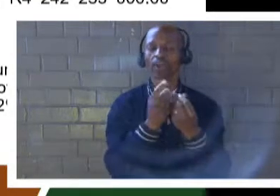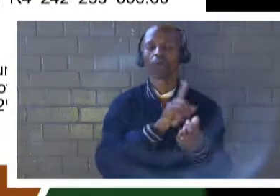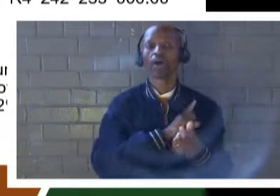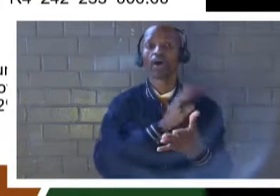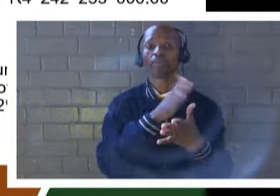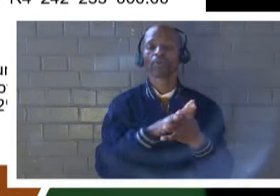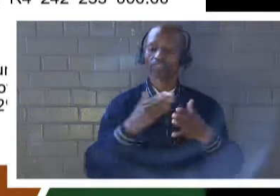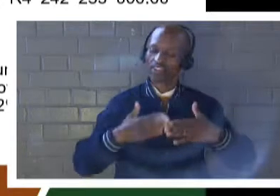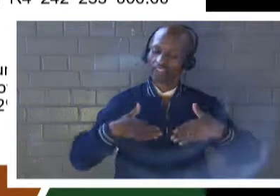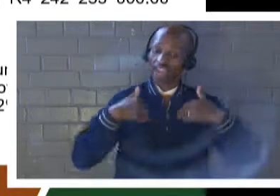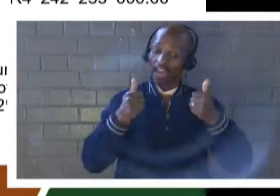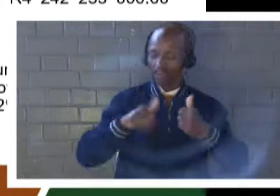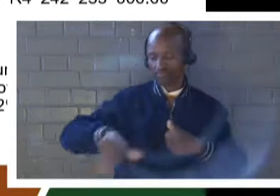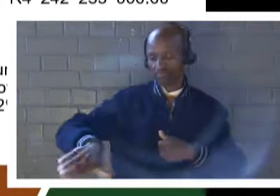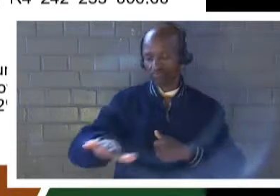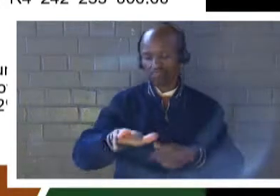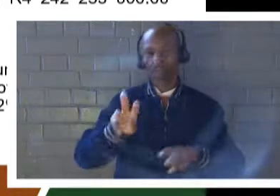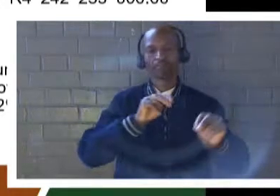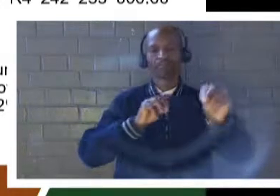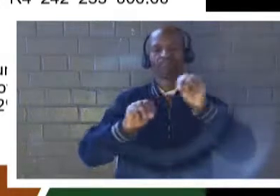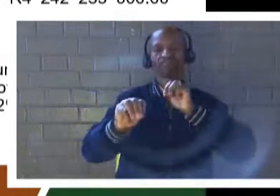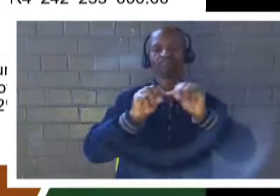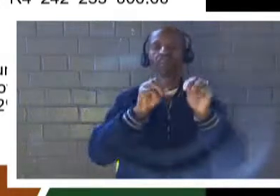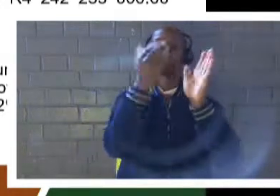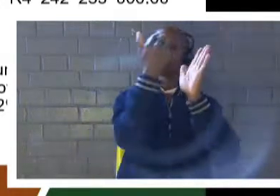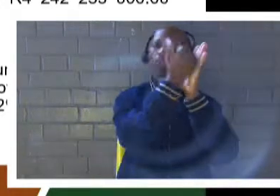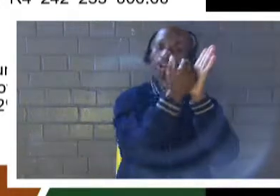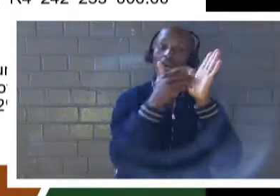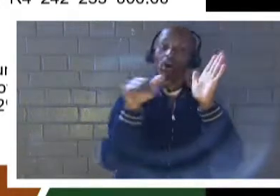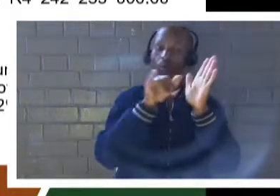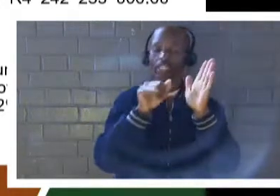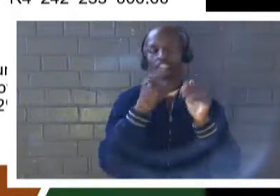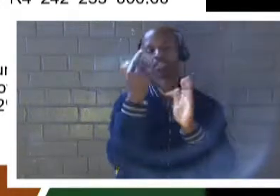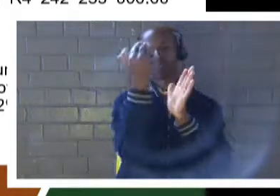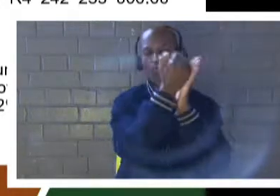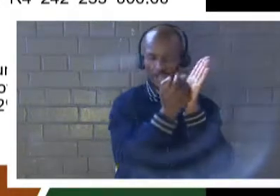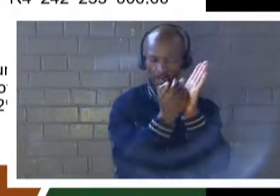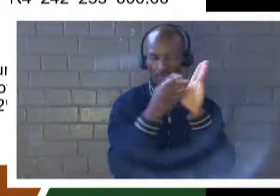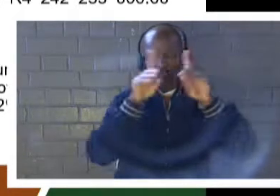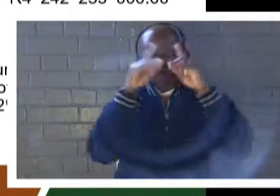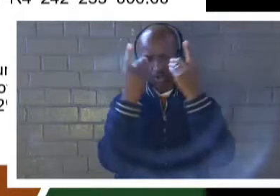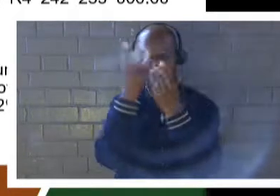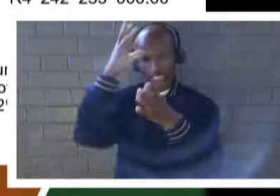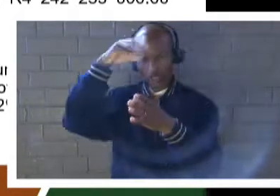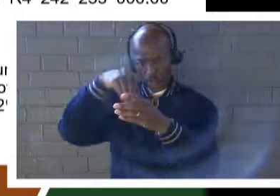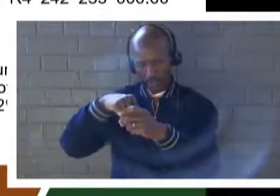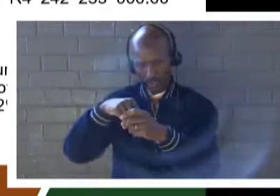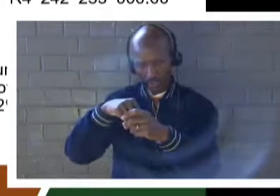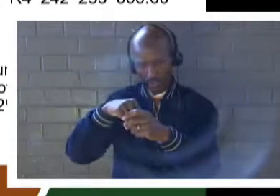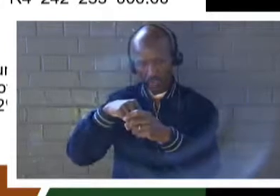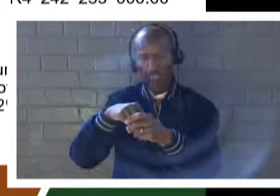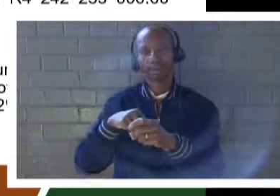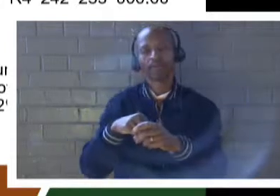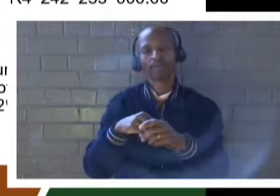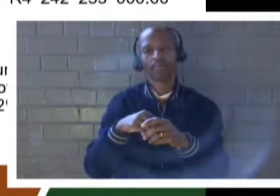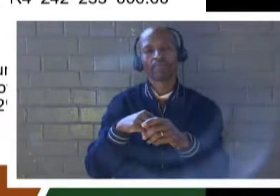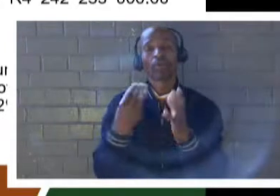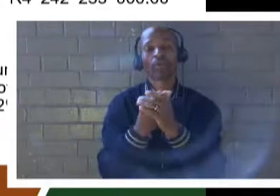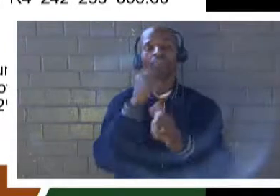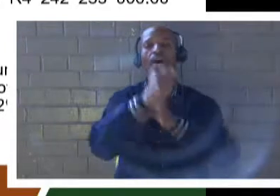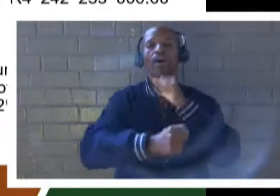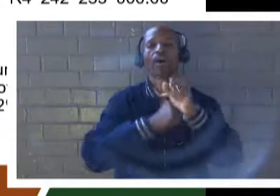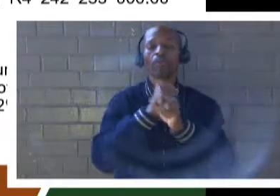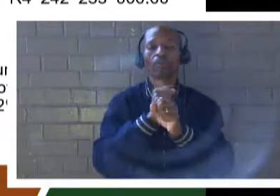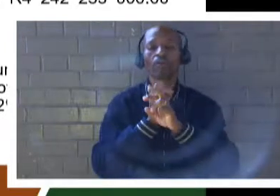the health facility management program, which is one of the programs of the department, during the